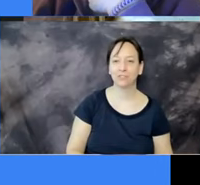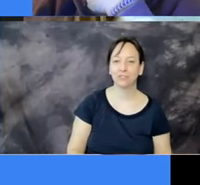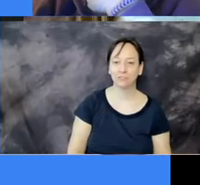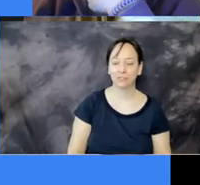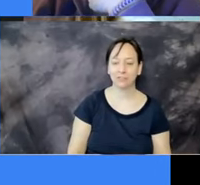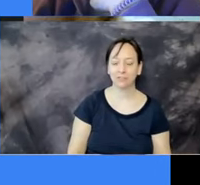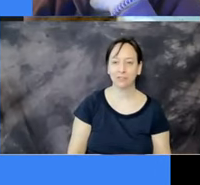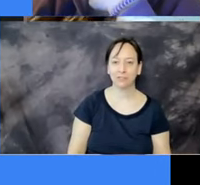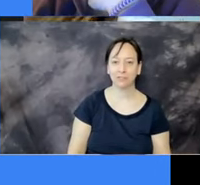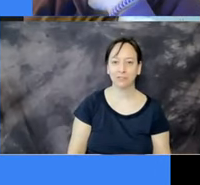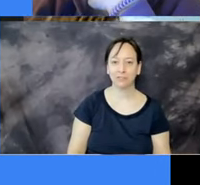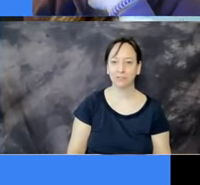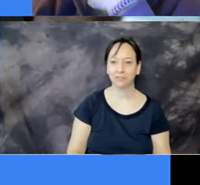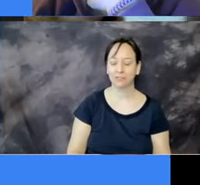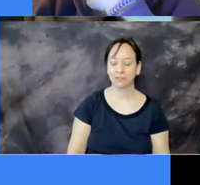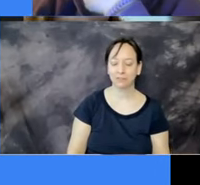Okay.